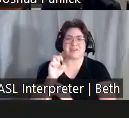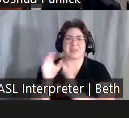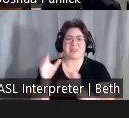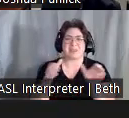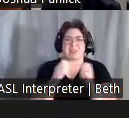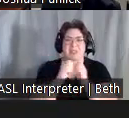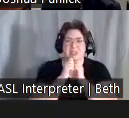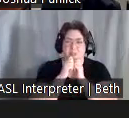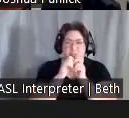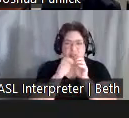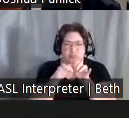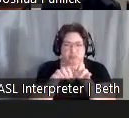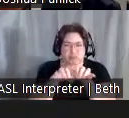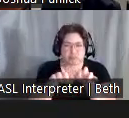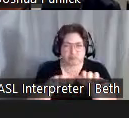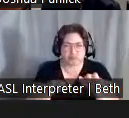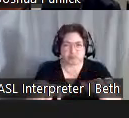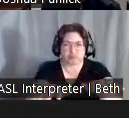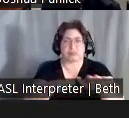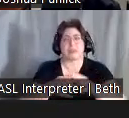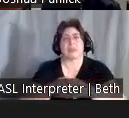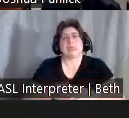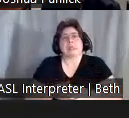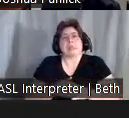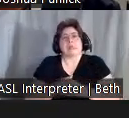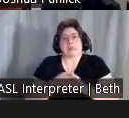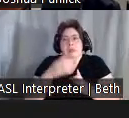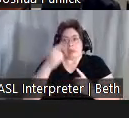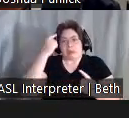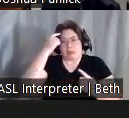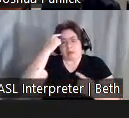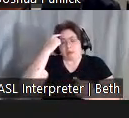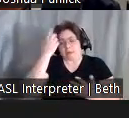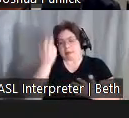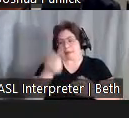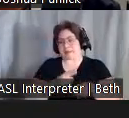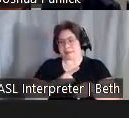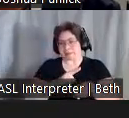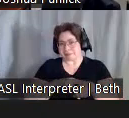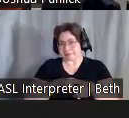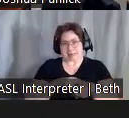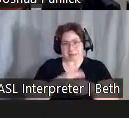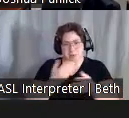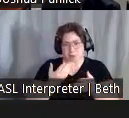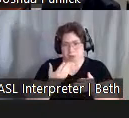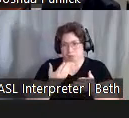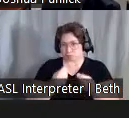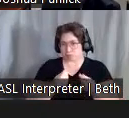so something I think is just the nature of our property, something we